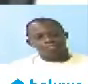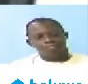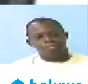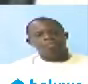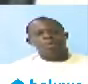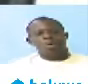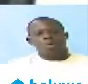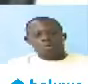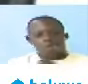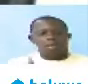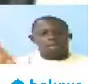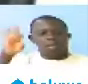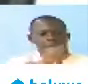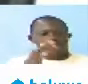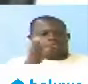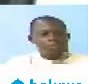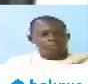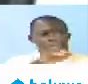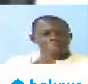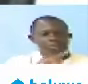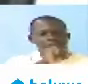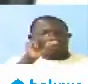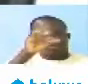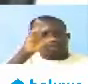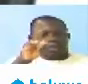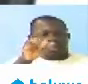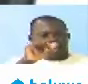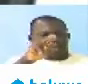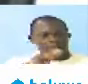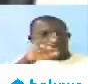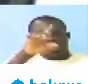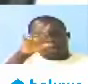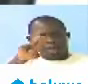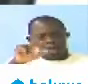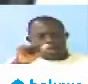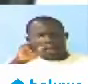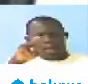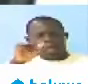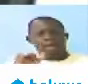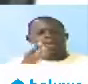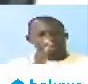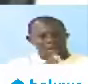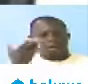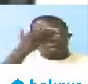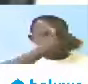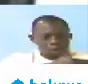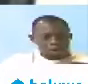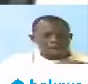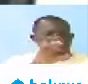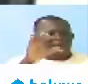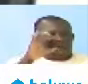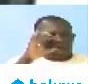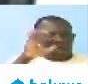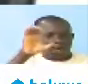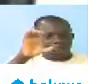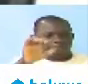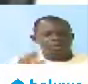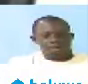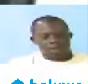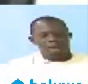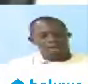Danani. We traveled from the place called Danani. Africa's la border la war. It's at the Africa's border. From travel to now